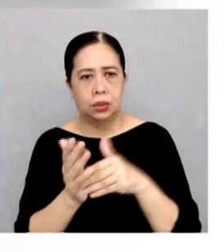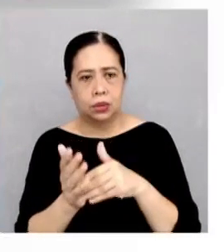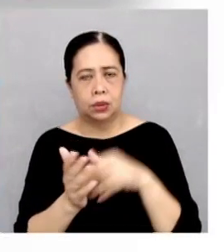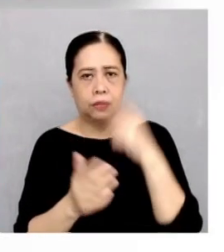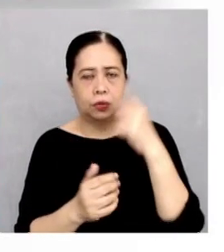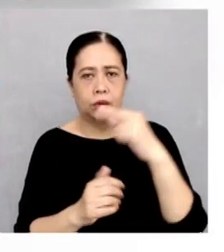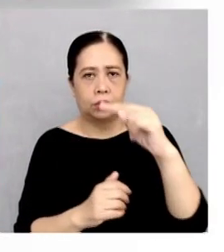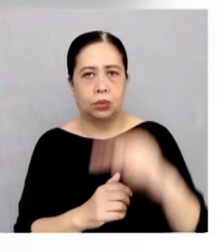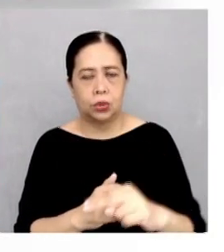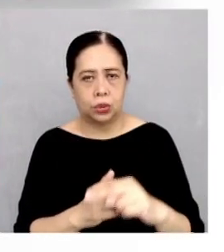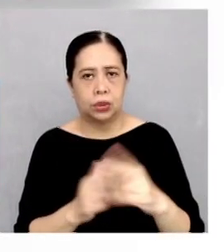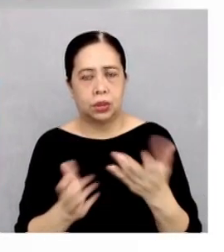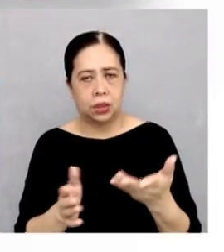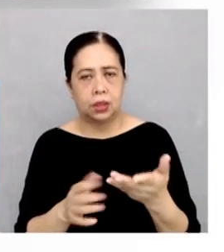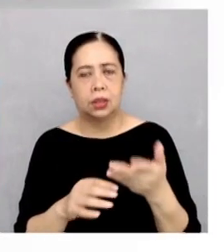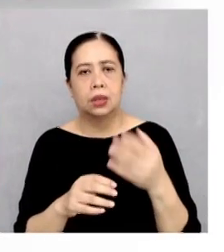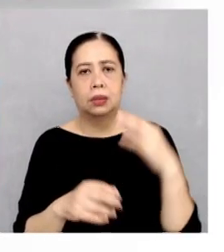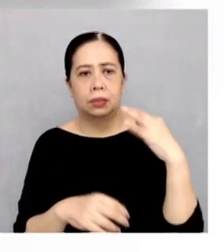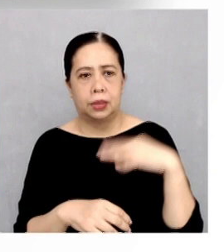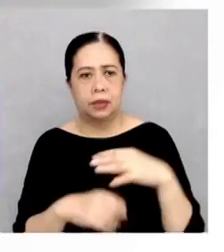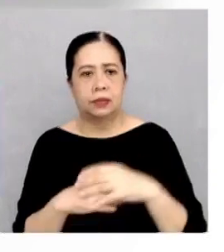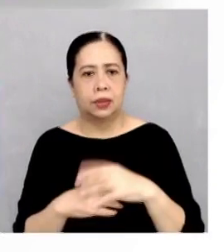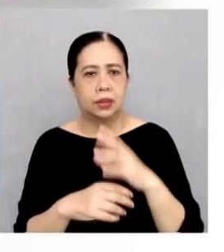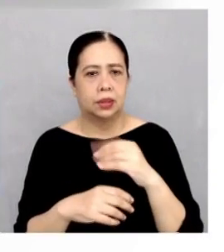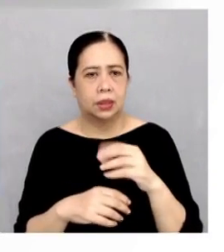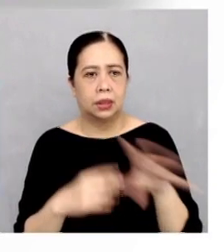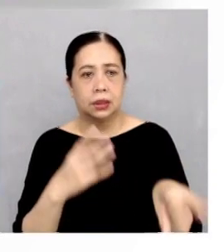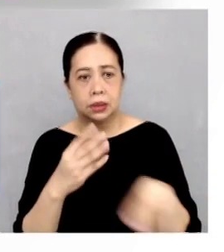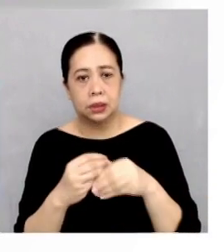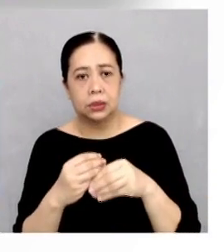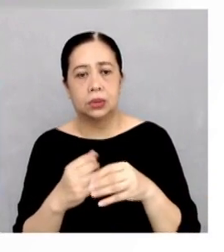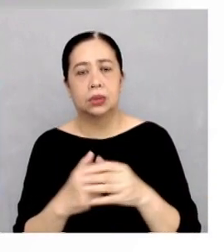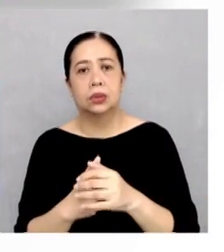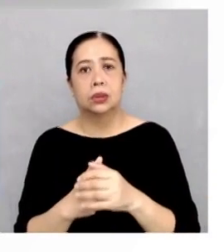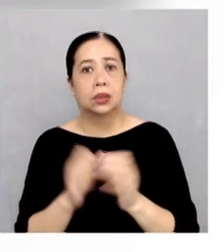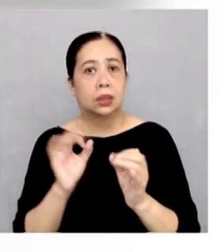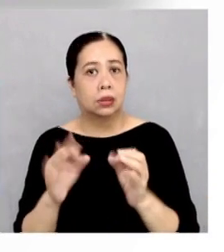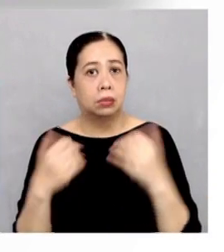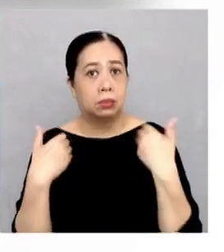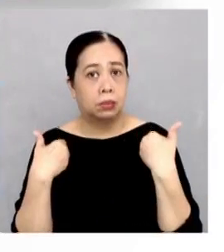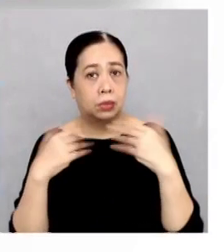for the burial benefits po. And in addition, kung merong